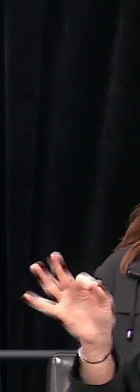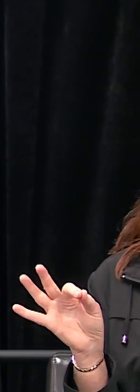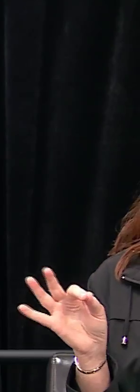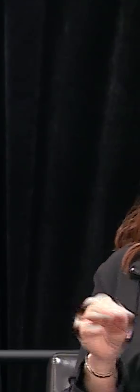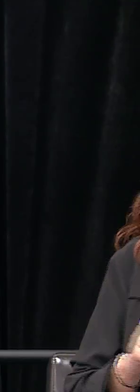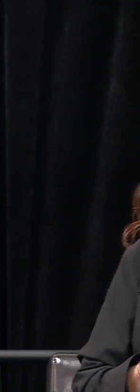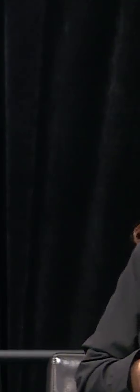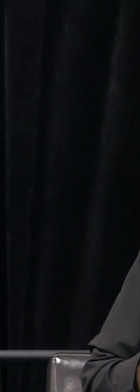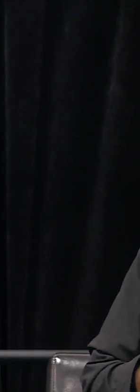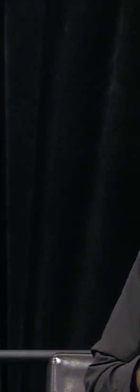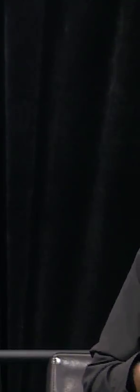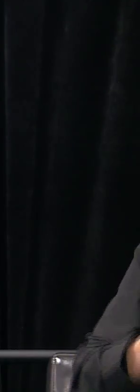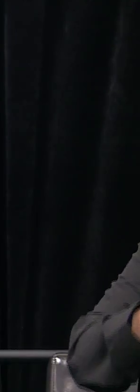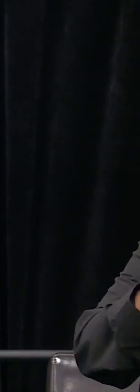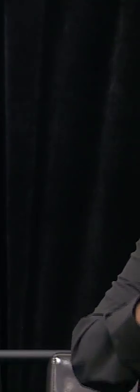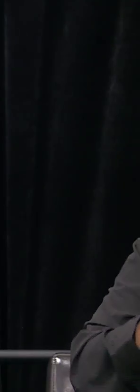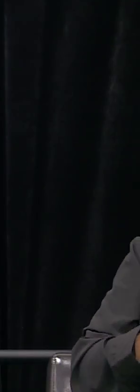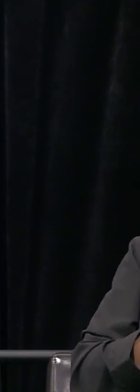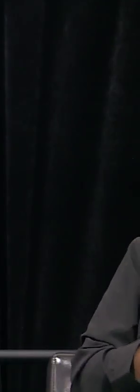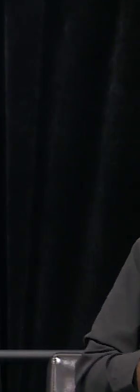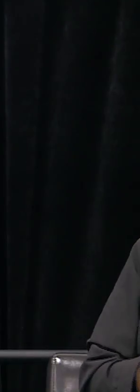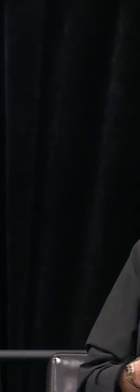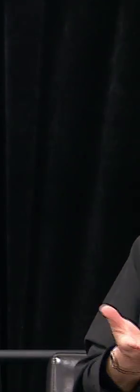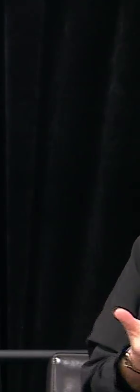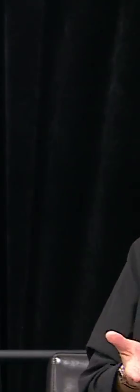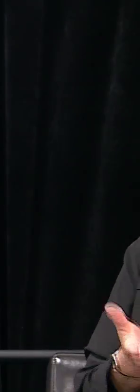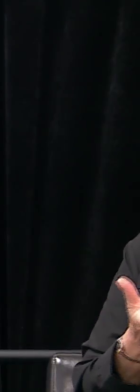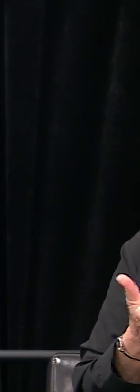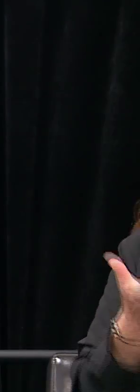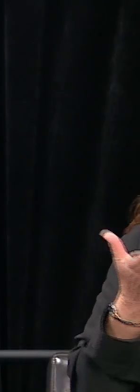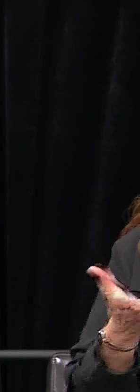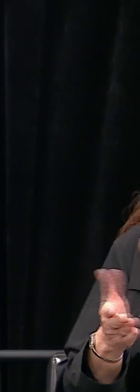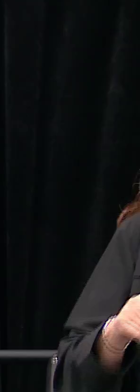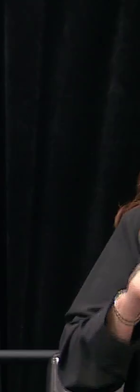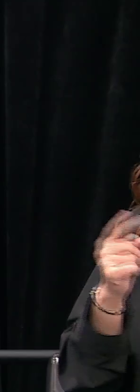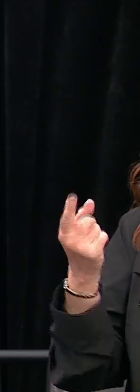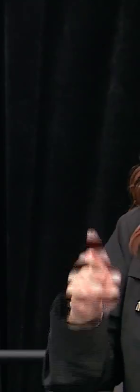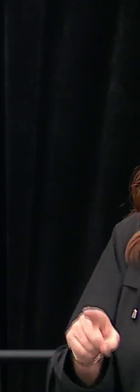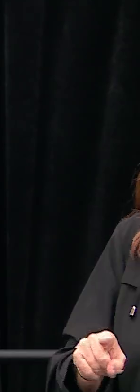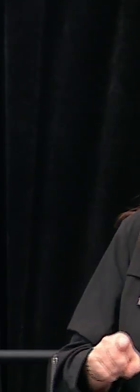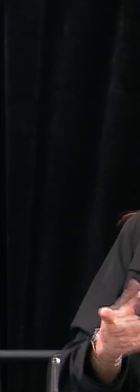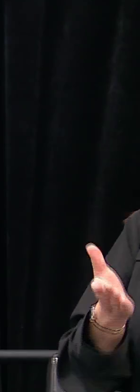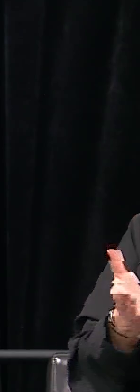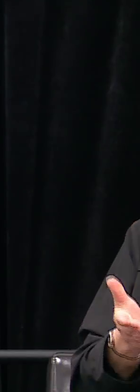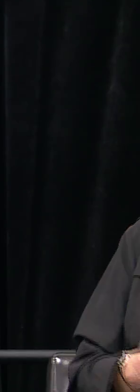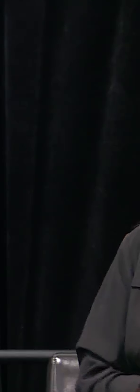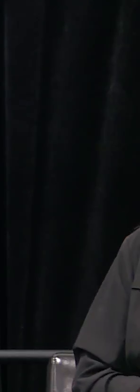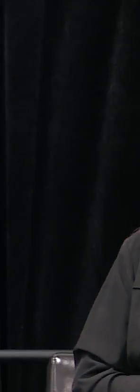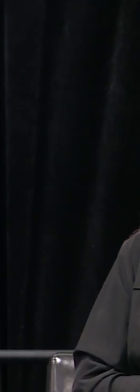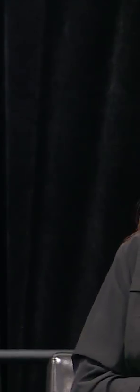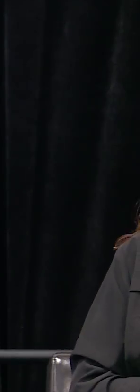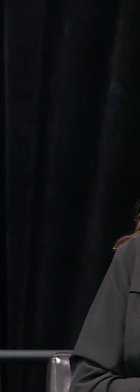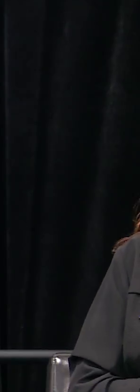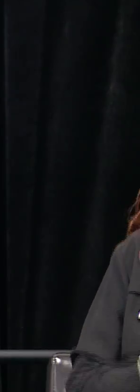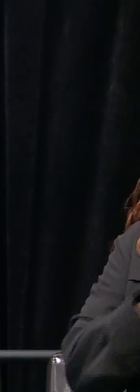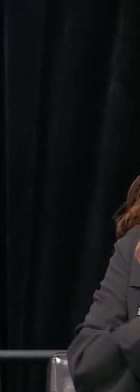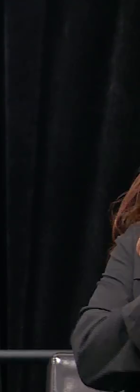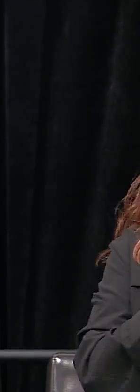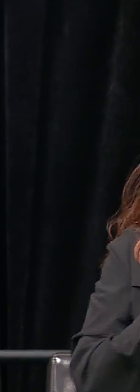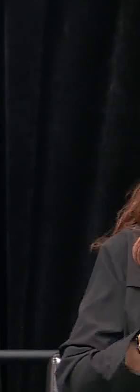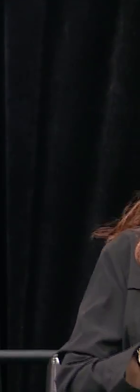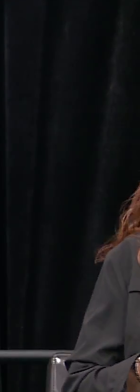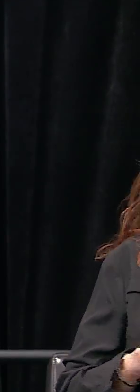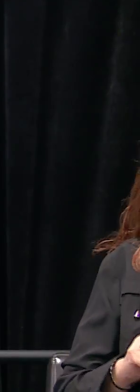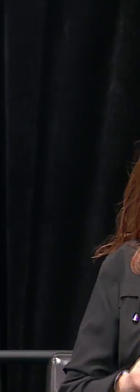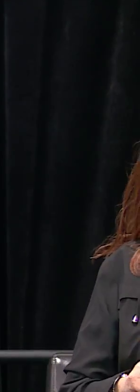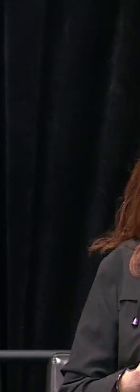national level. So you had a lot of things that couldn't happen because of that. So I come with him. It was fun. It was a whole day